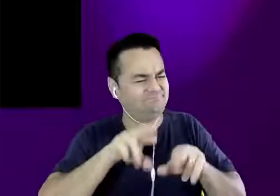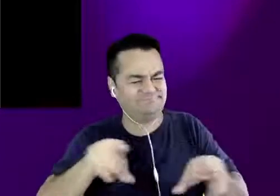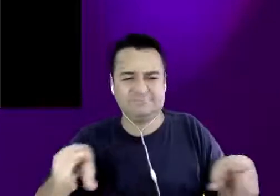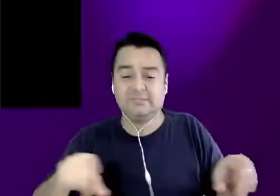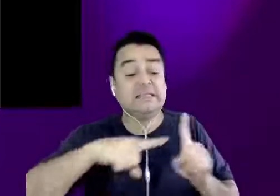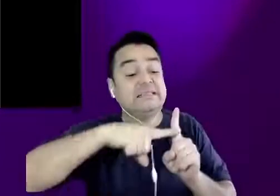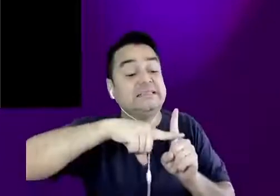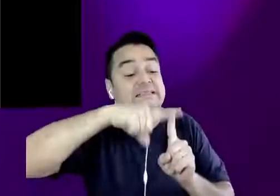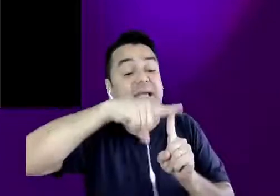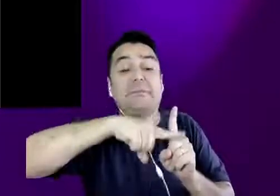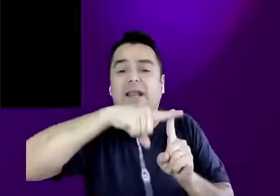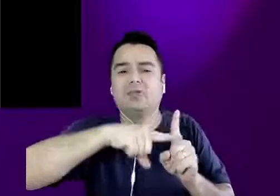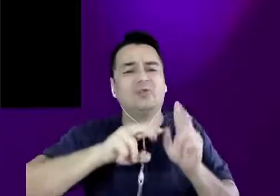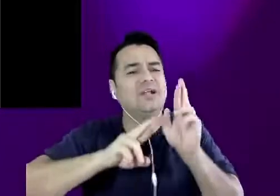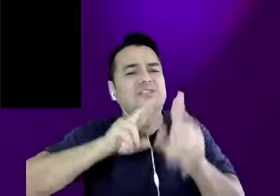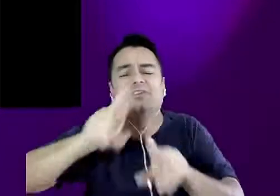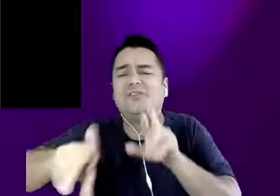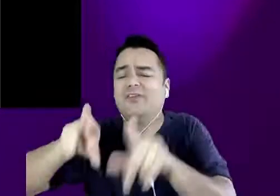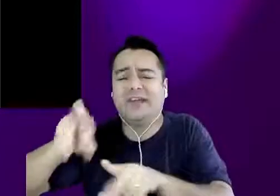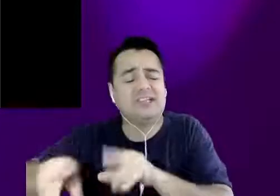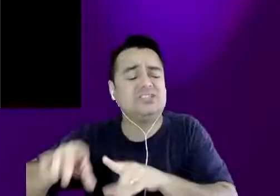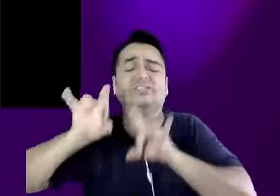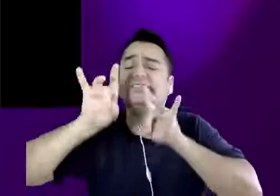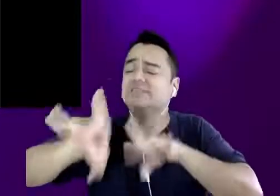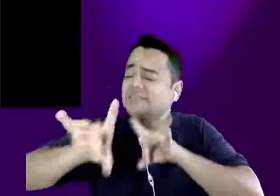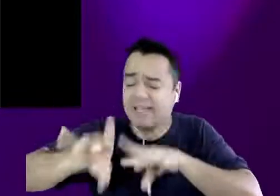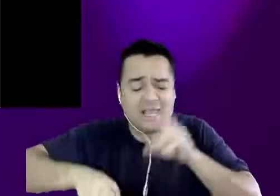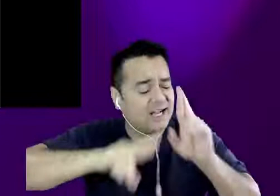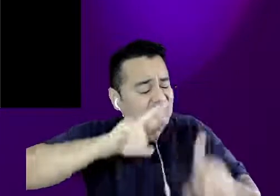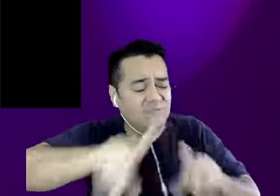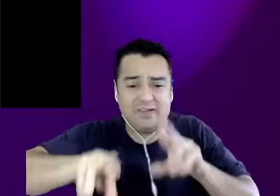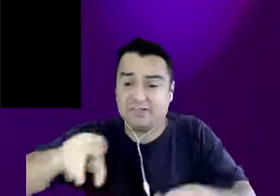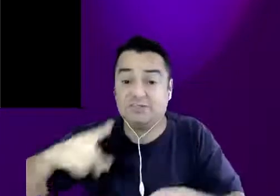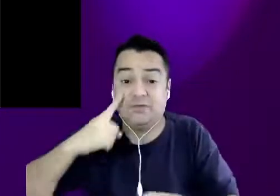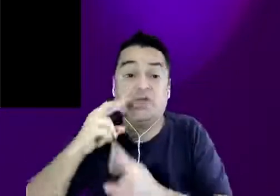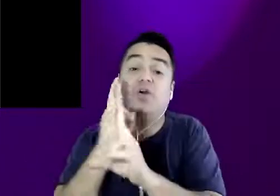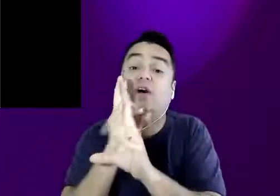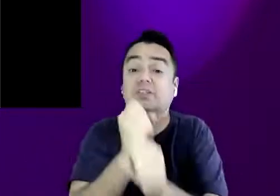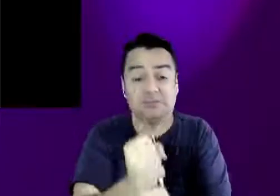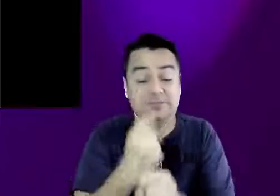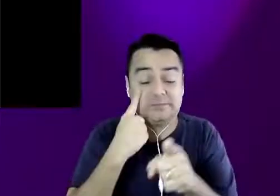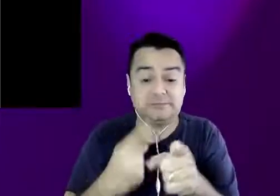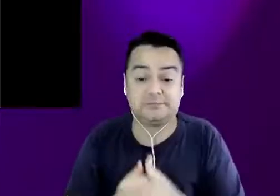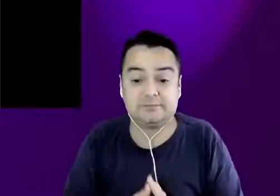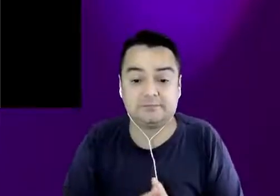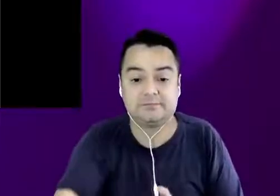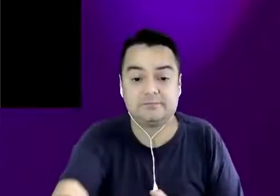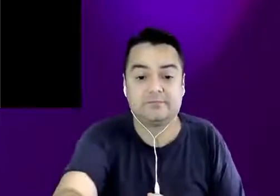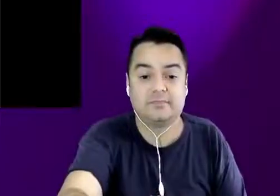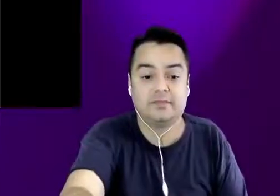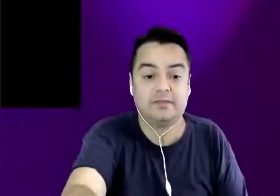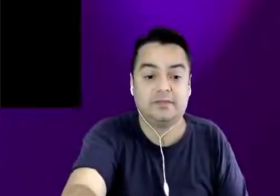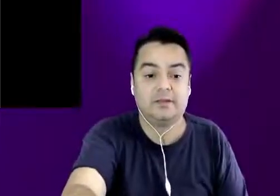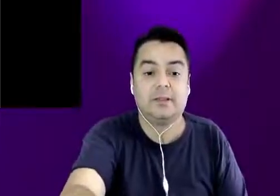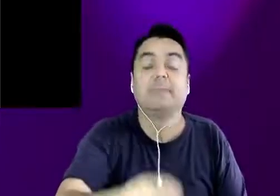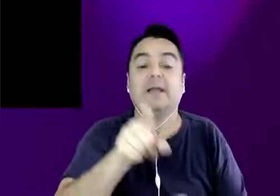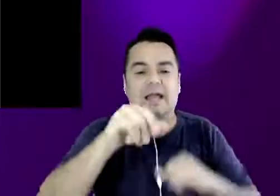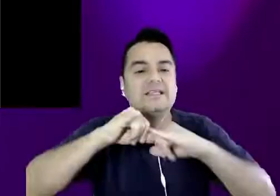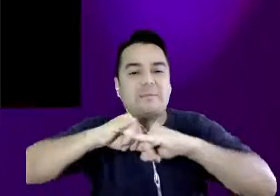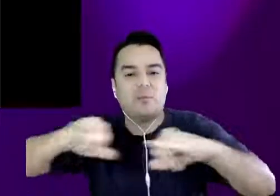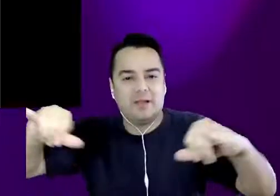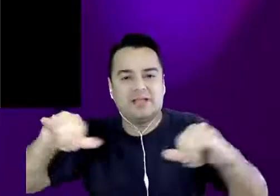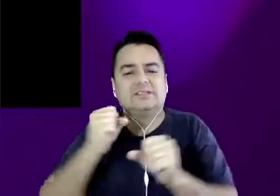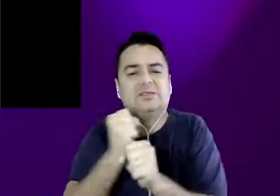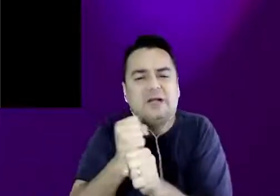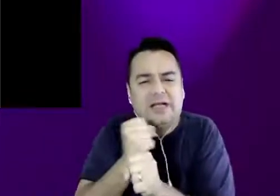are facts. So this is a paper that came back a couple of years ago. Look how variable the result in survival